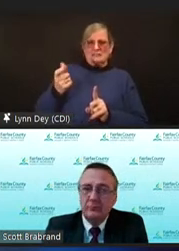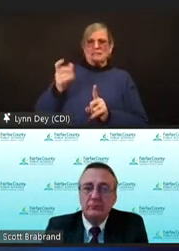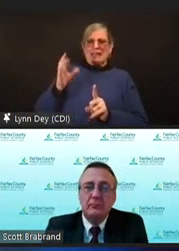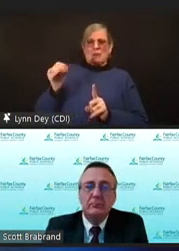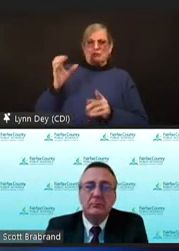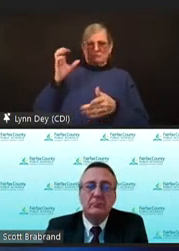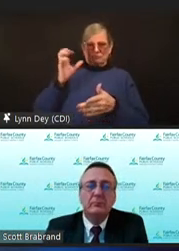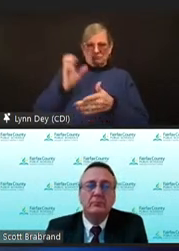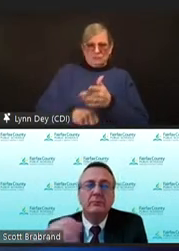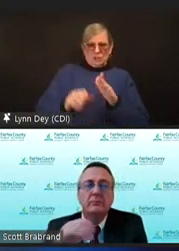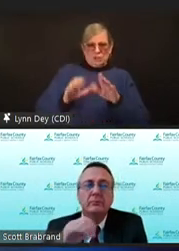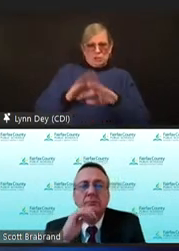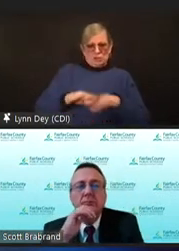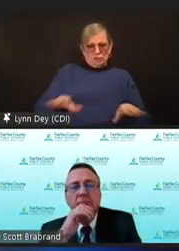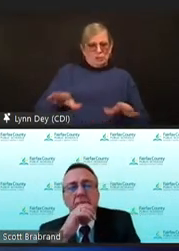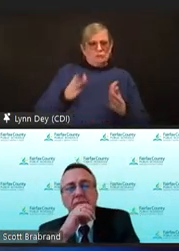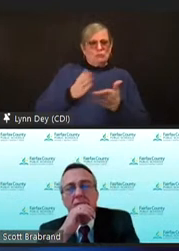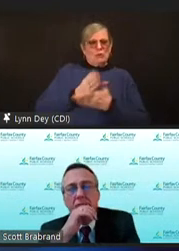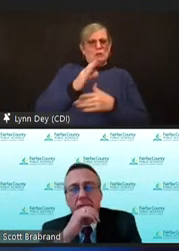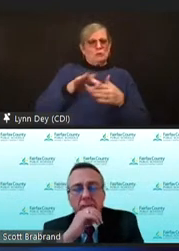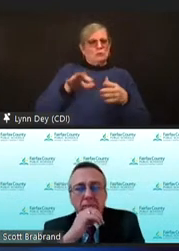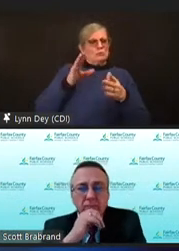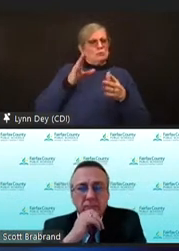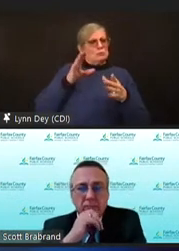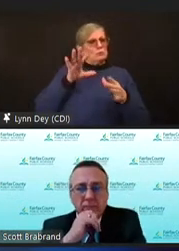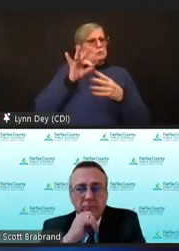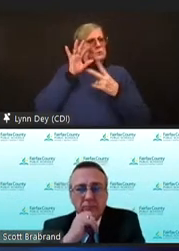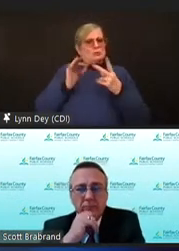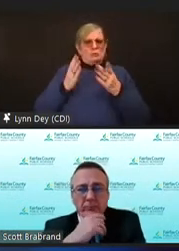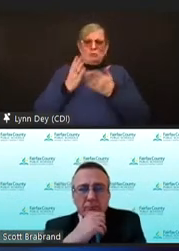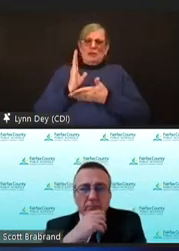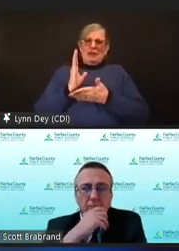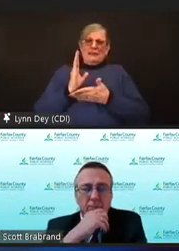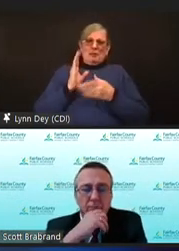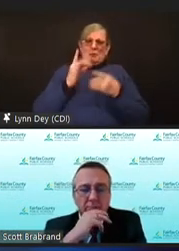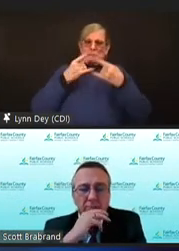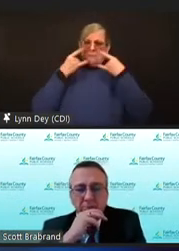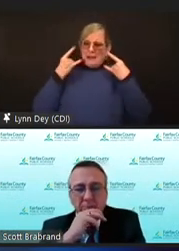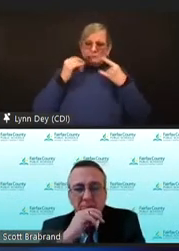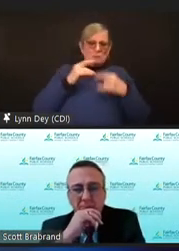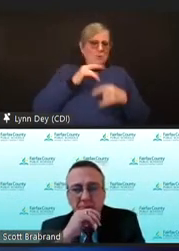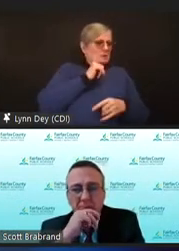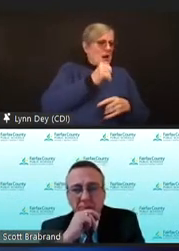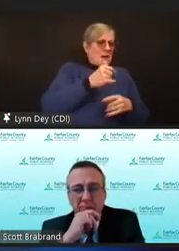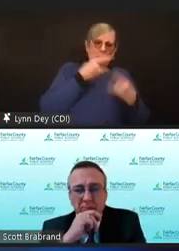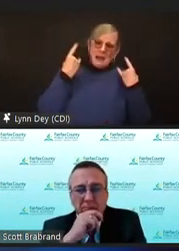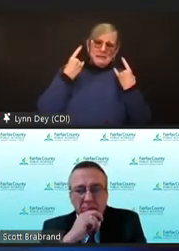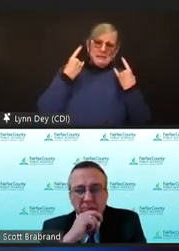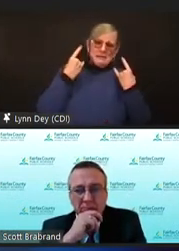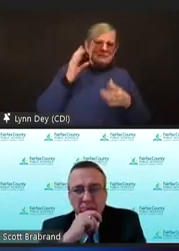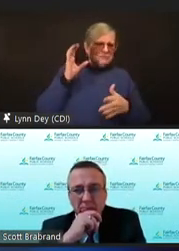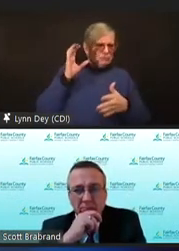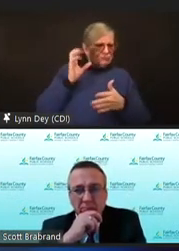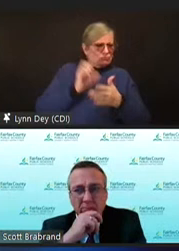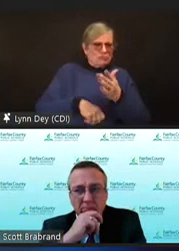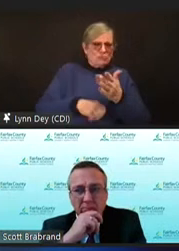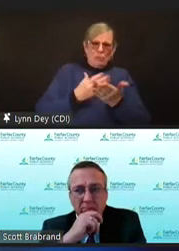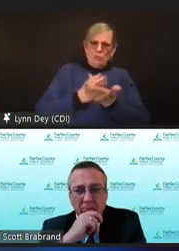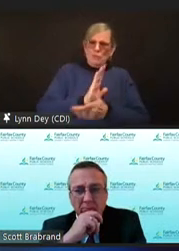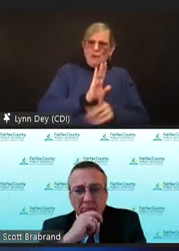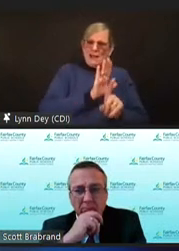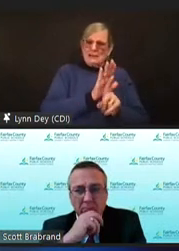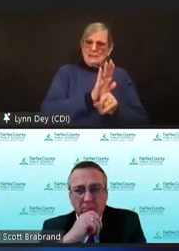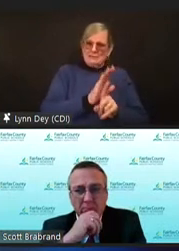on whether they want or not to wear a mask and taking, you know, the rights from us